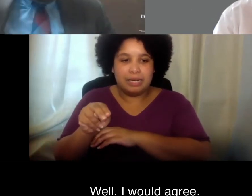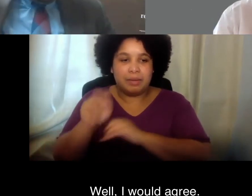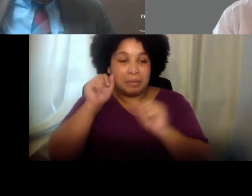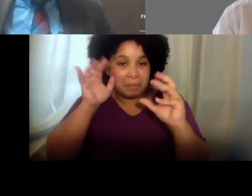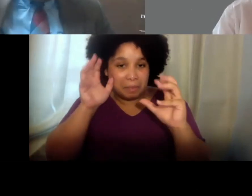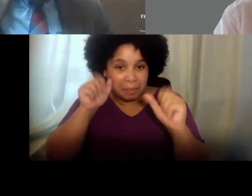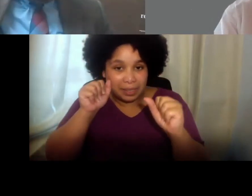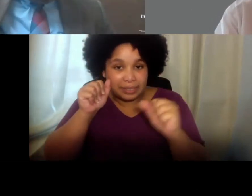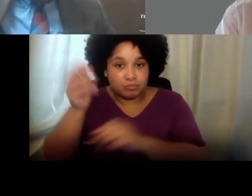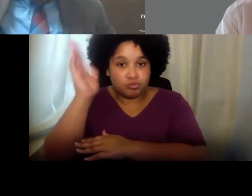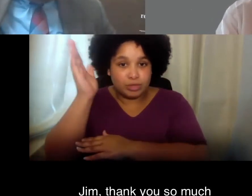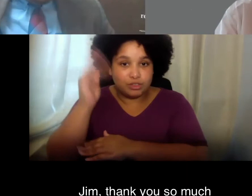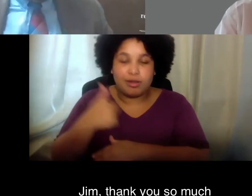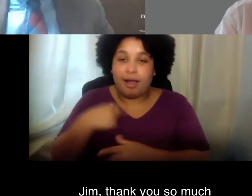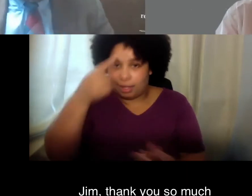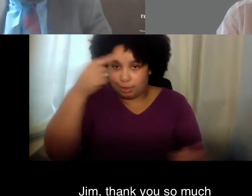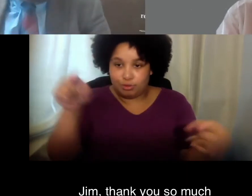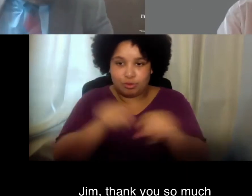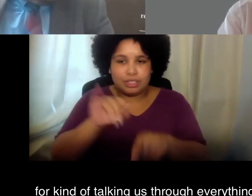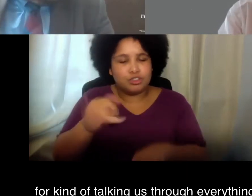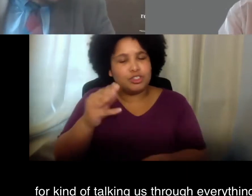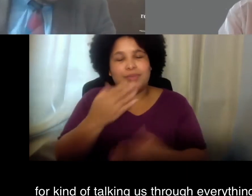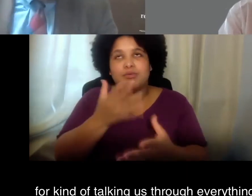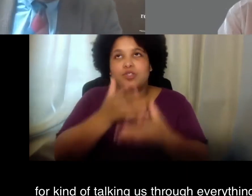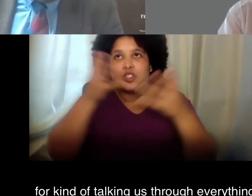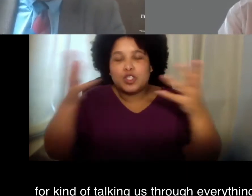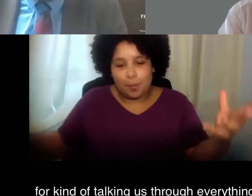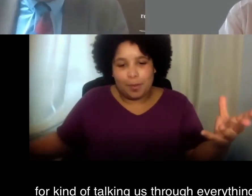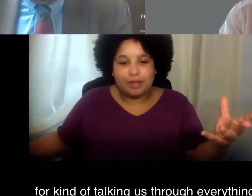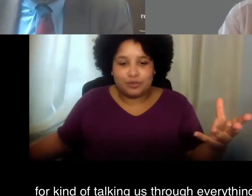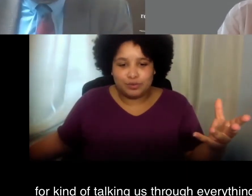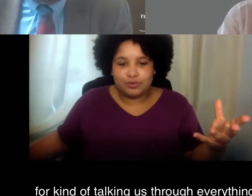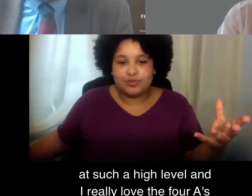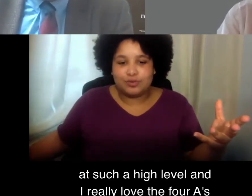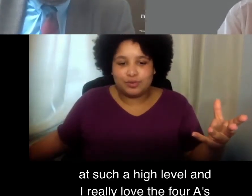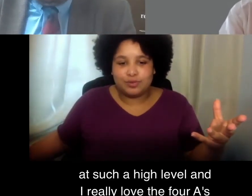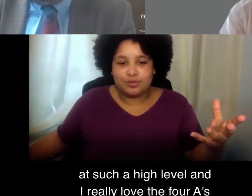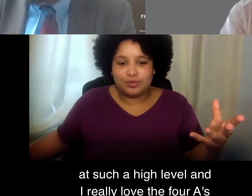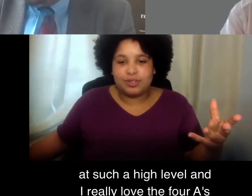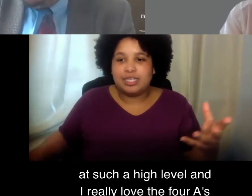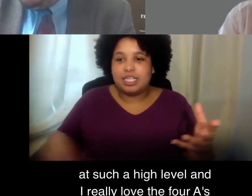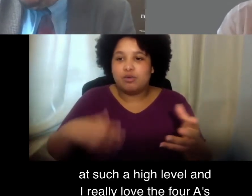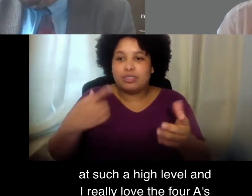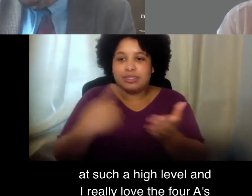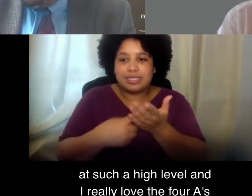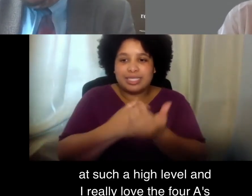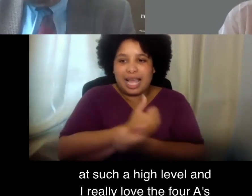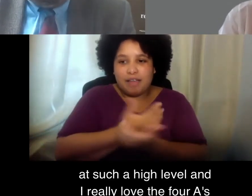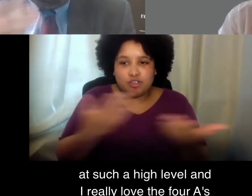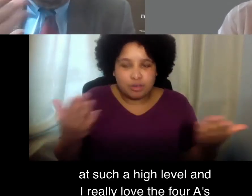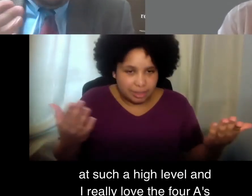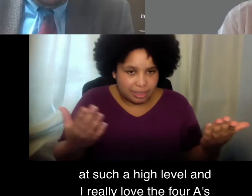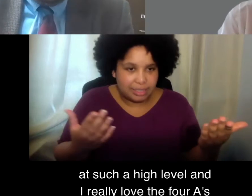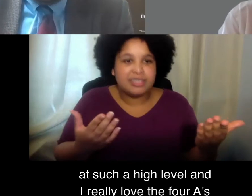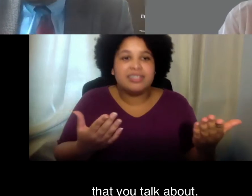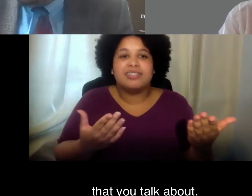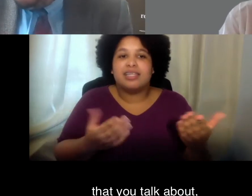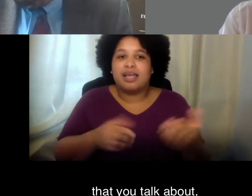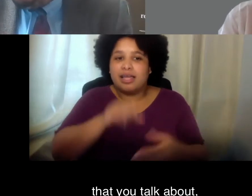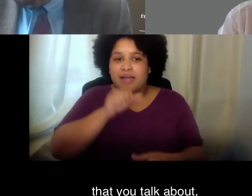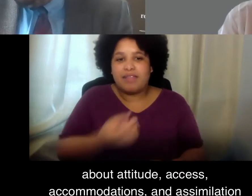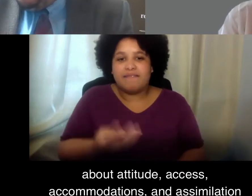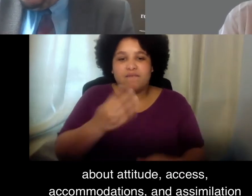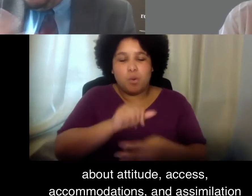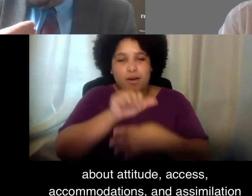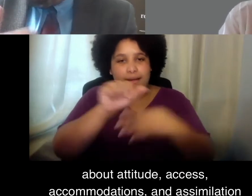agree. Jim, thank you so much for kind of talking us through everything at such a high level. And I really love the 4 A's that you talk